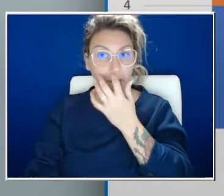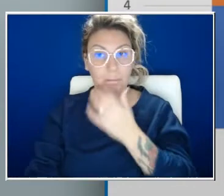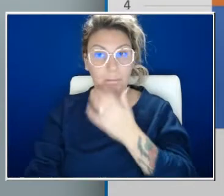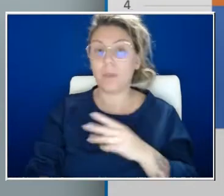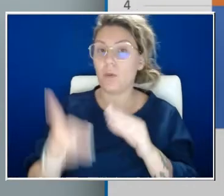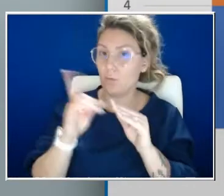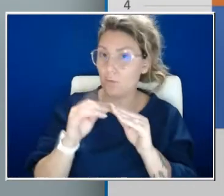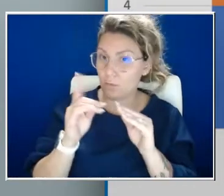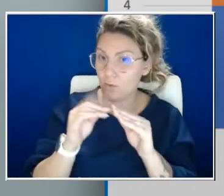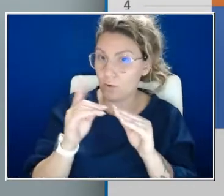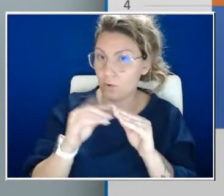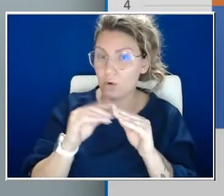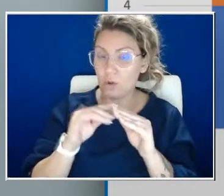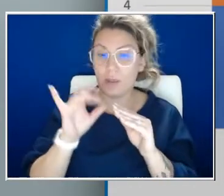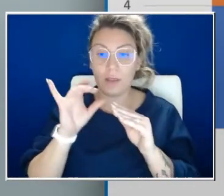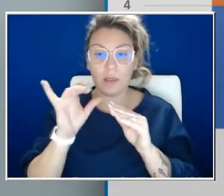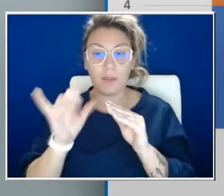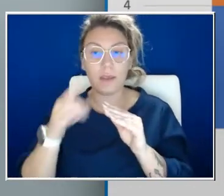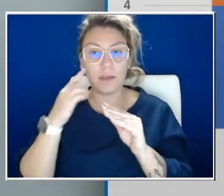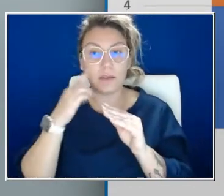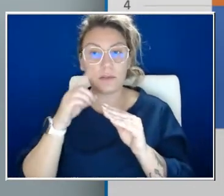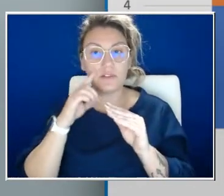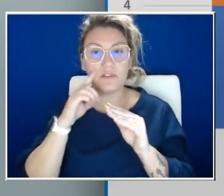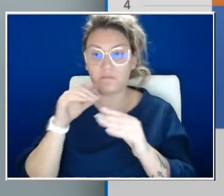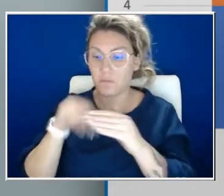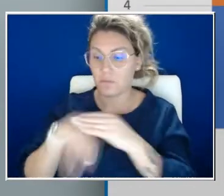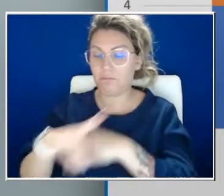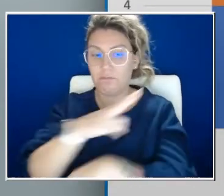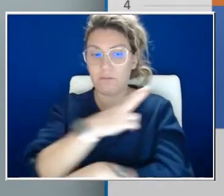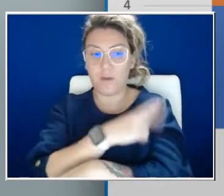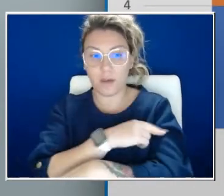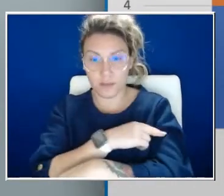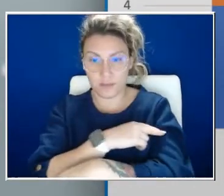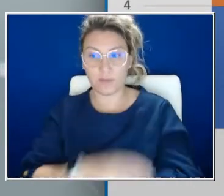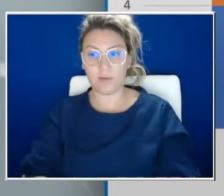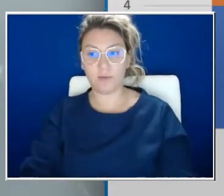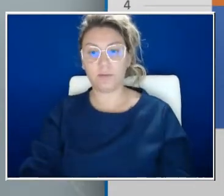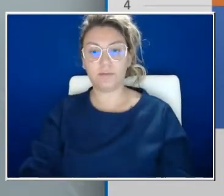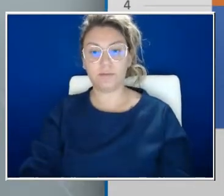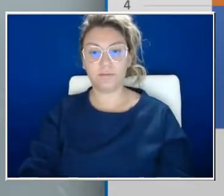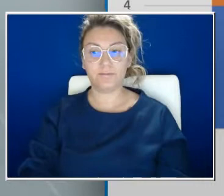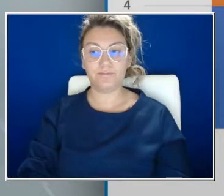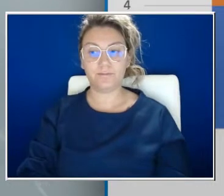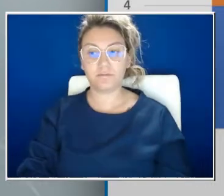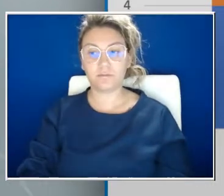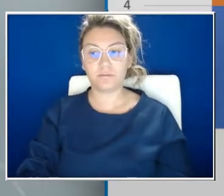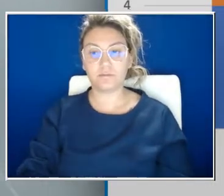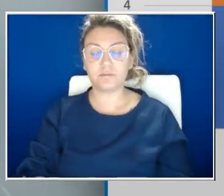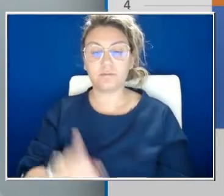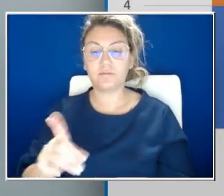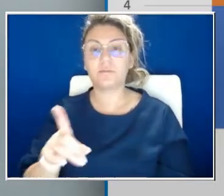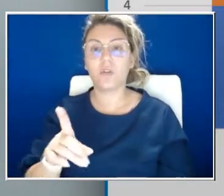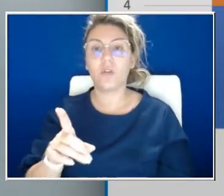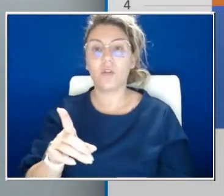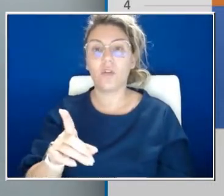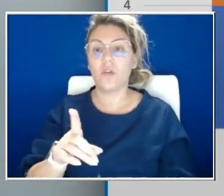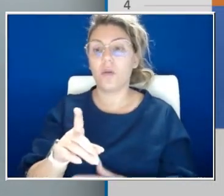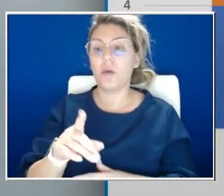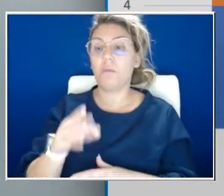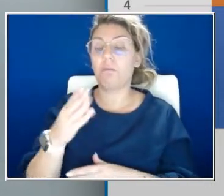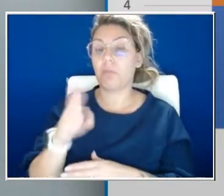more, and now this is for admissions. And again, rates are increasing. Blue is